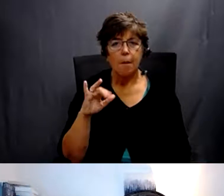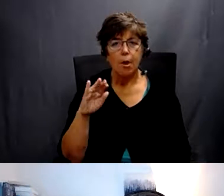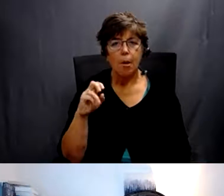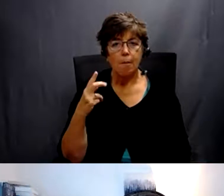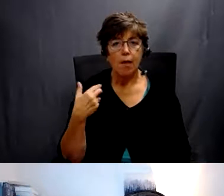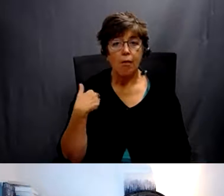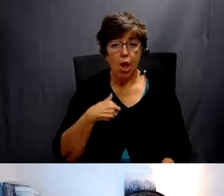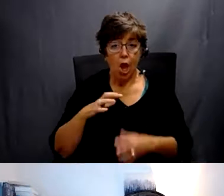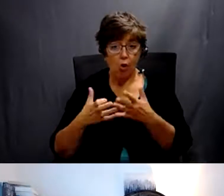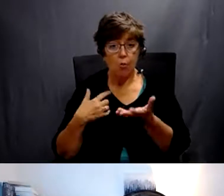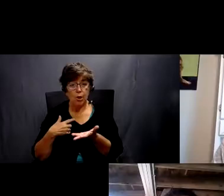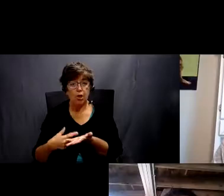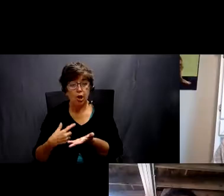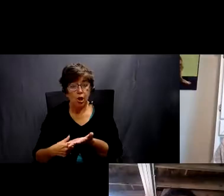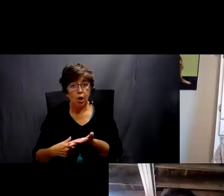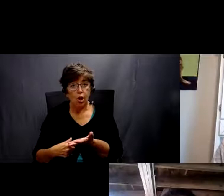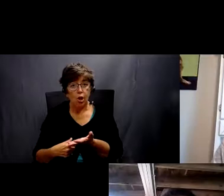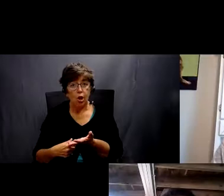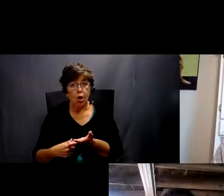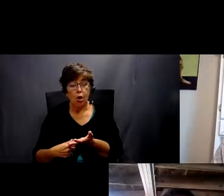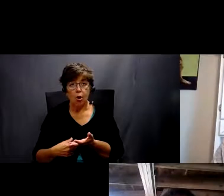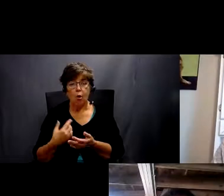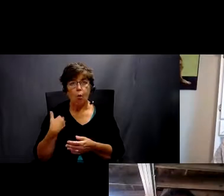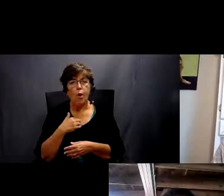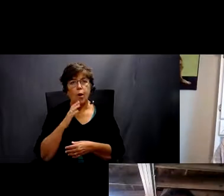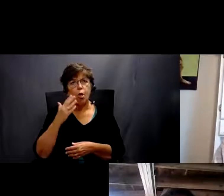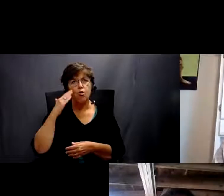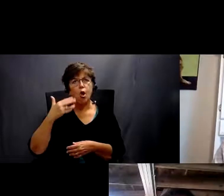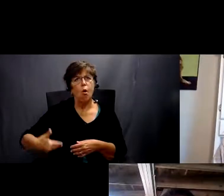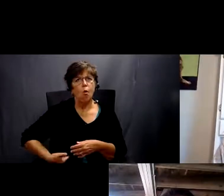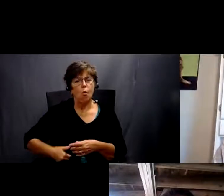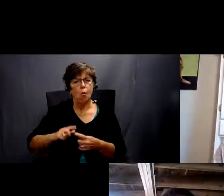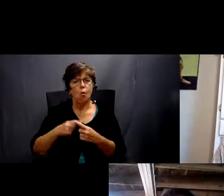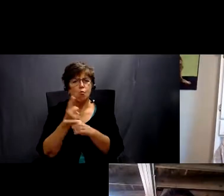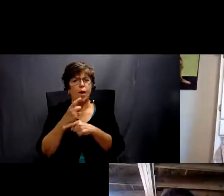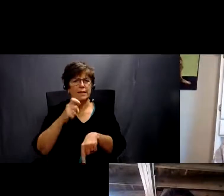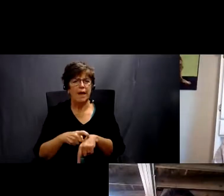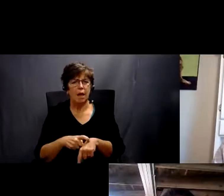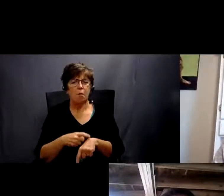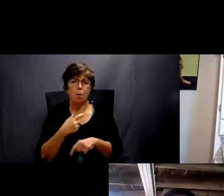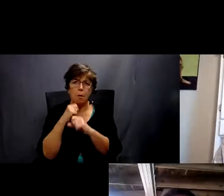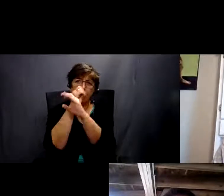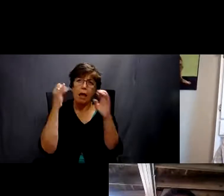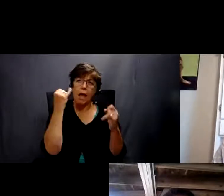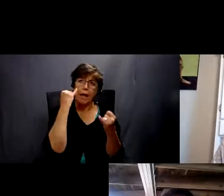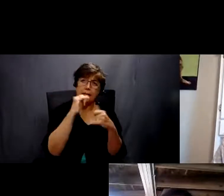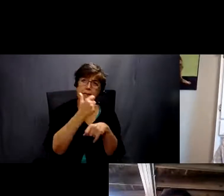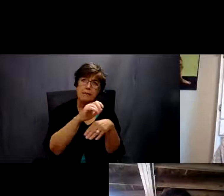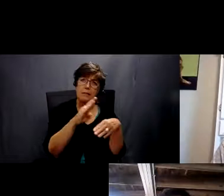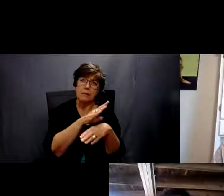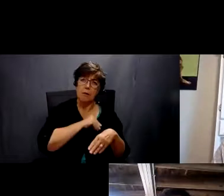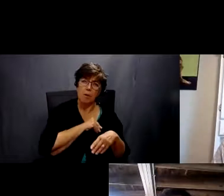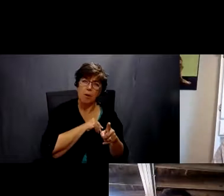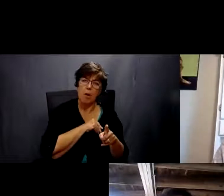about that we would know when it was the right time. Like, we have ideas and thoughts of what we might want to do, but we will know, like,